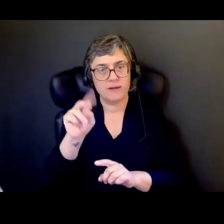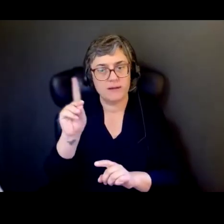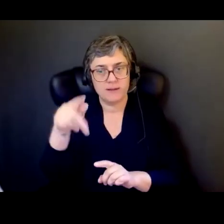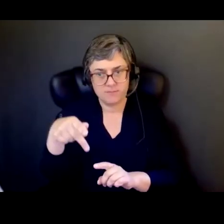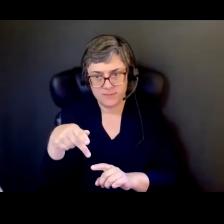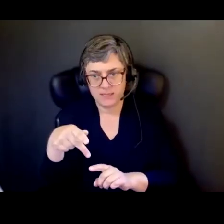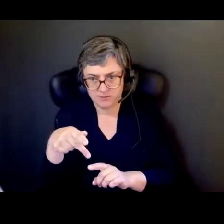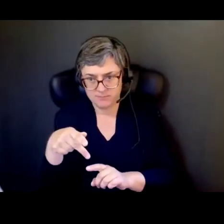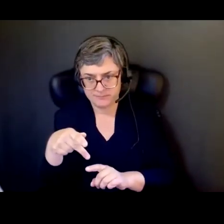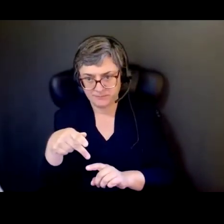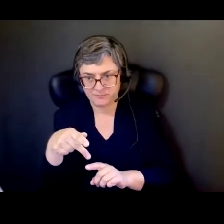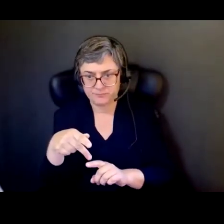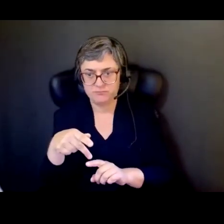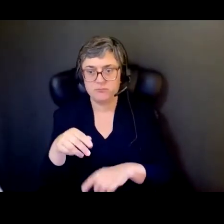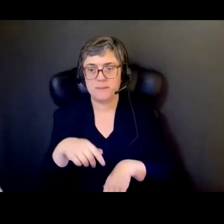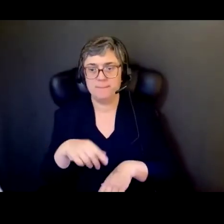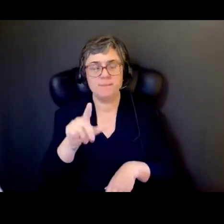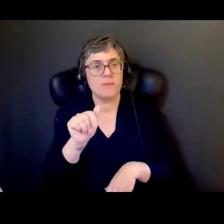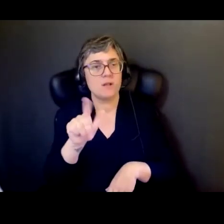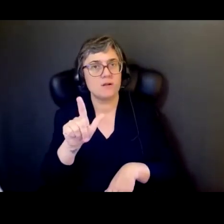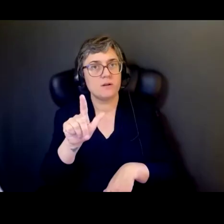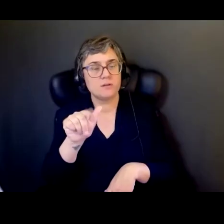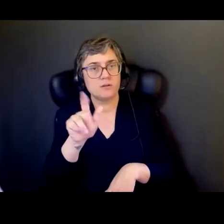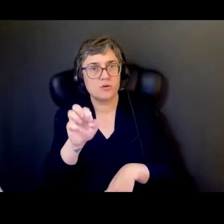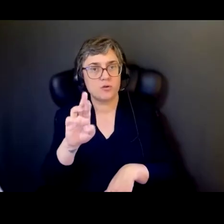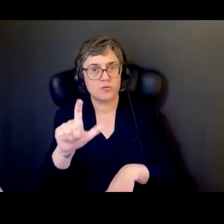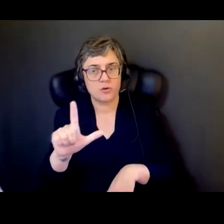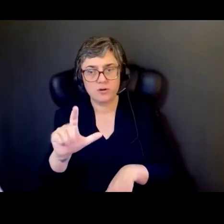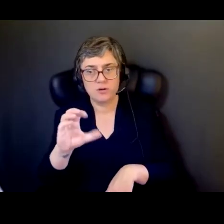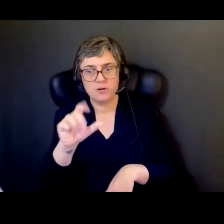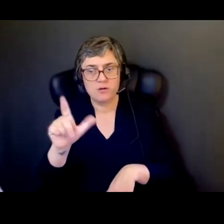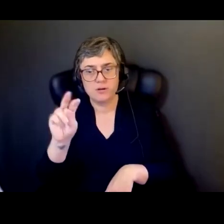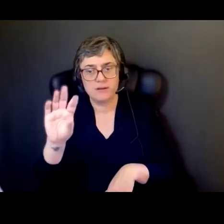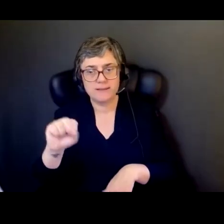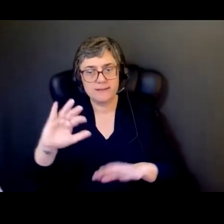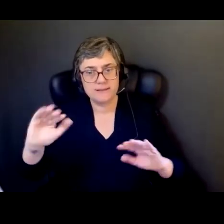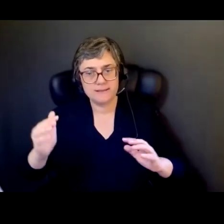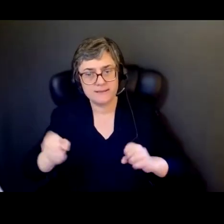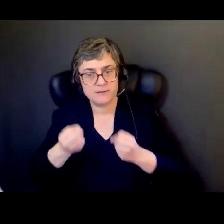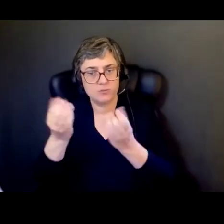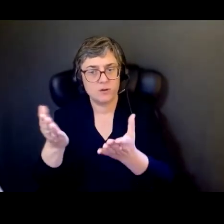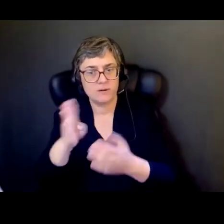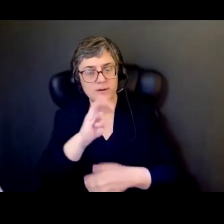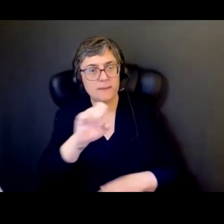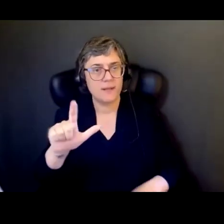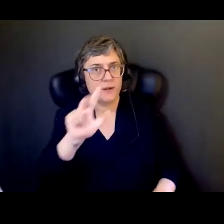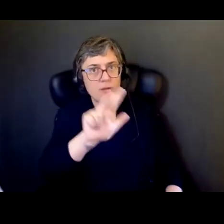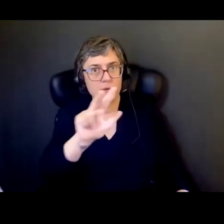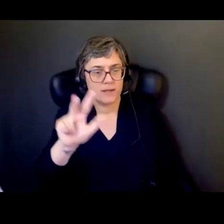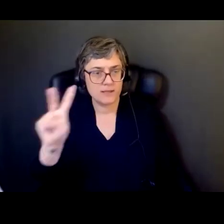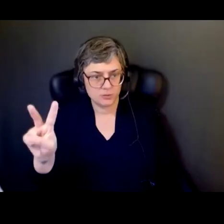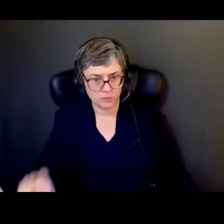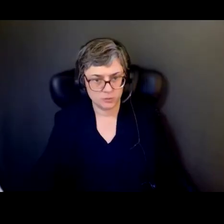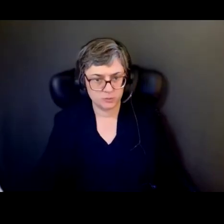Collins, introduced Bill C-332. Now, its evolution is interesting. At first